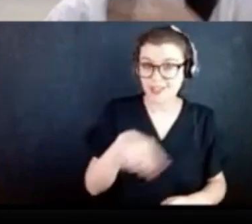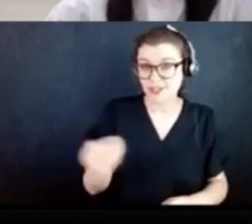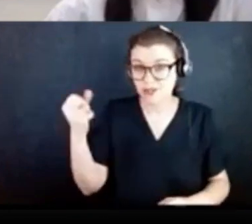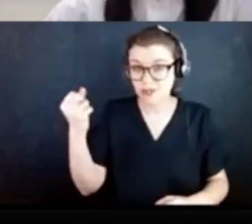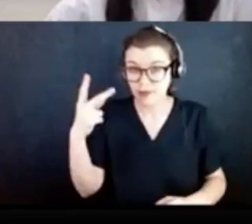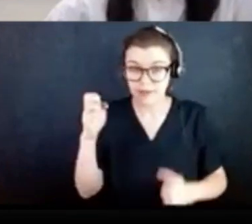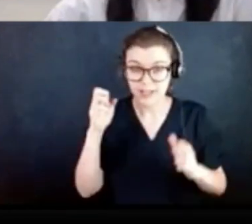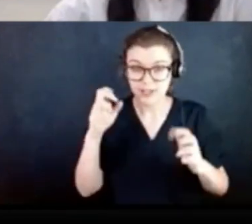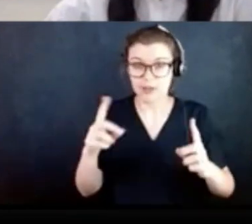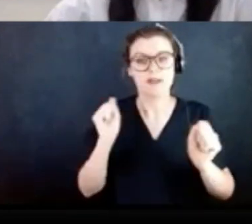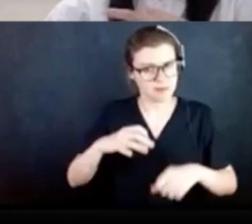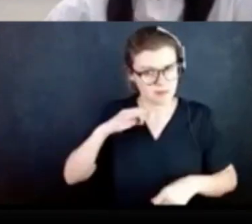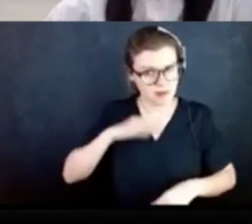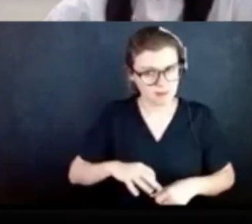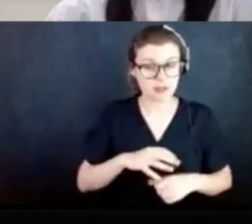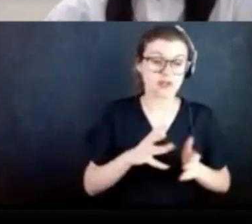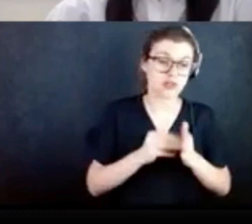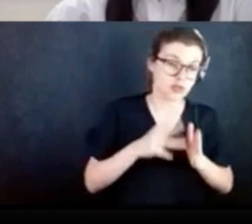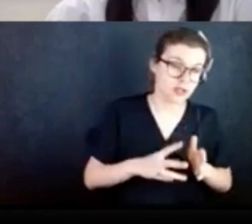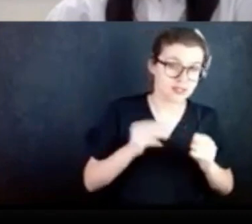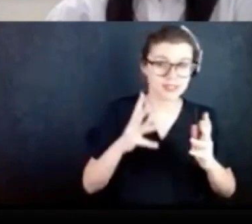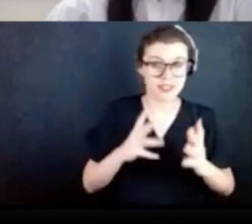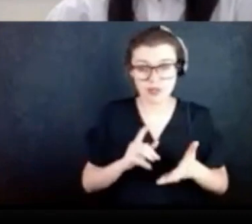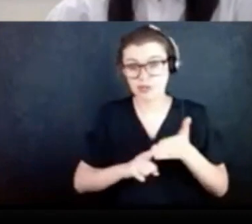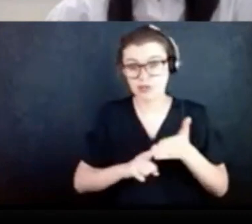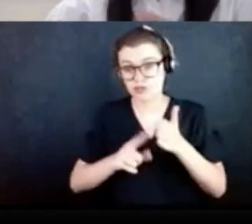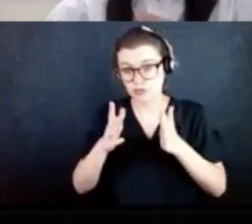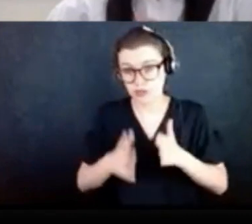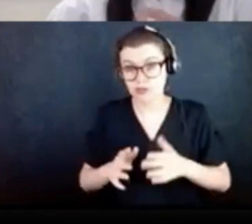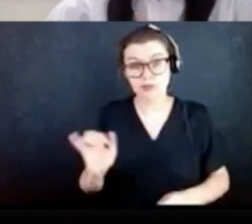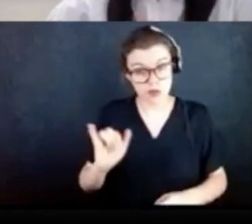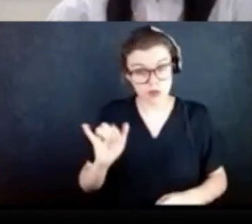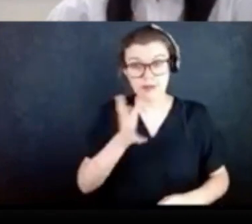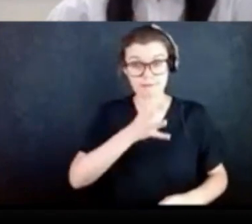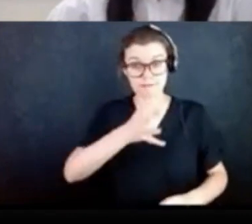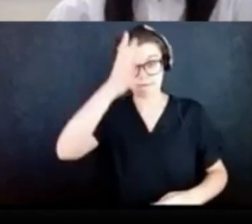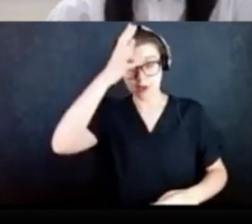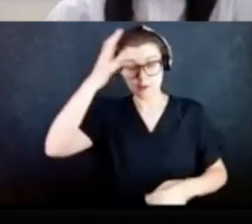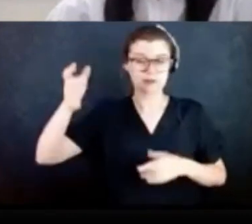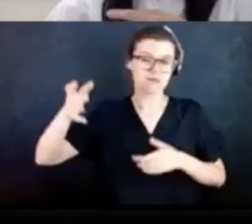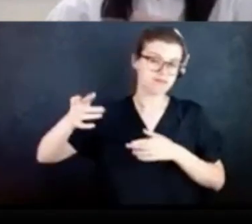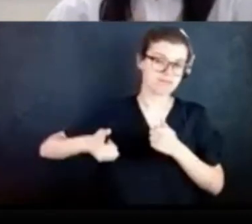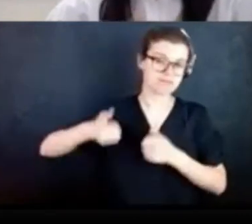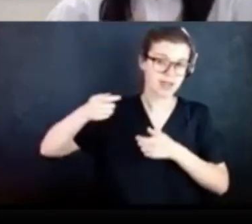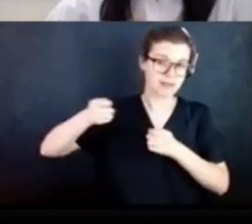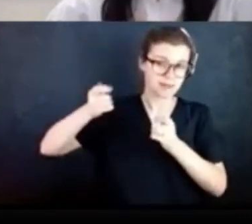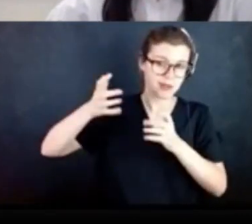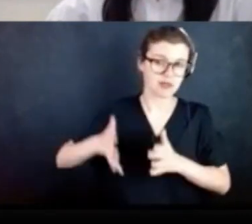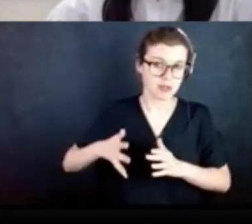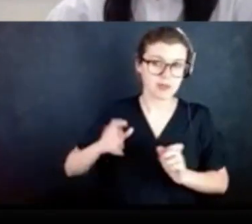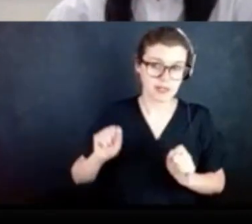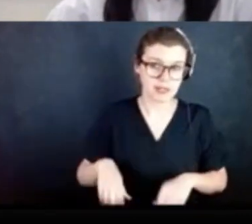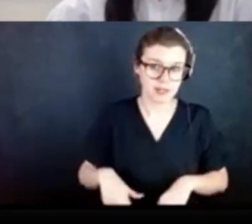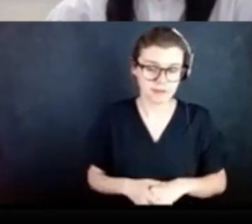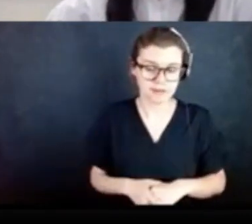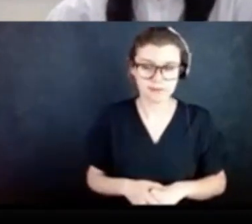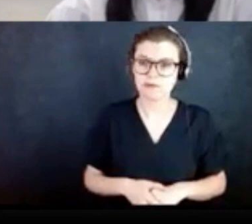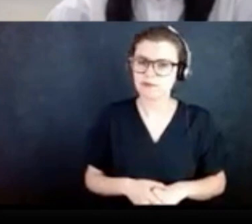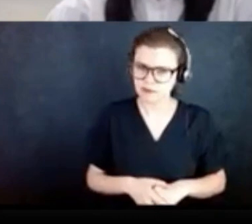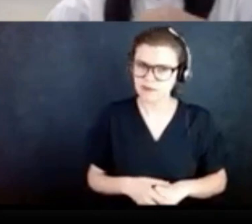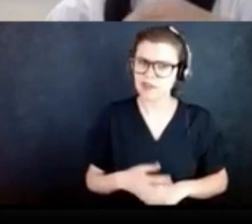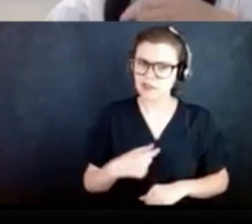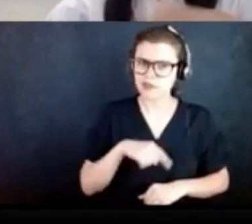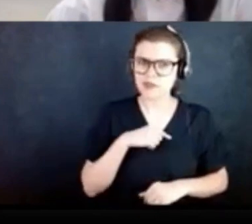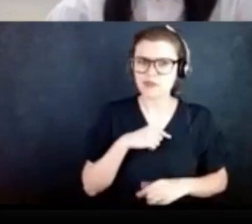like students, teachers, researchers, in addition to parents, administrators. And the major limitations will continue to